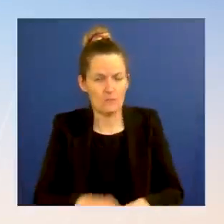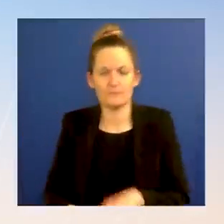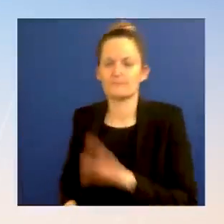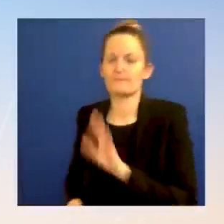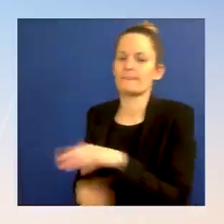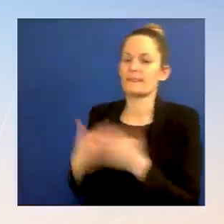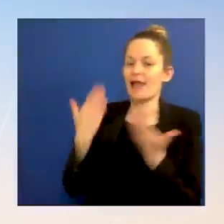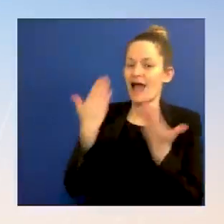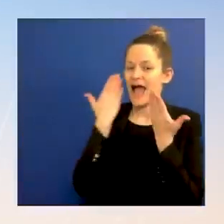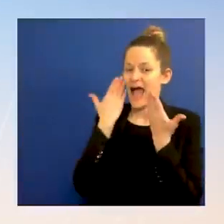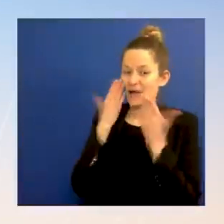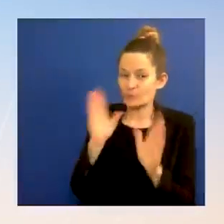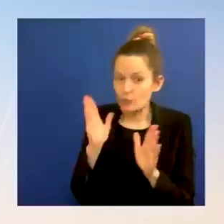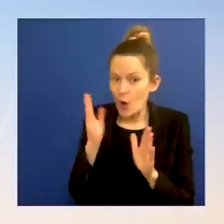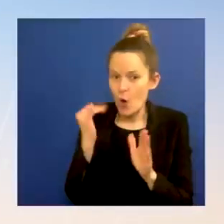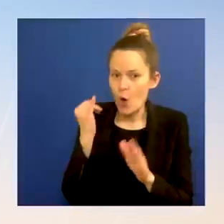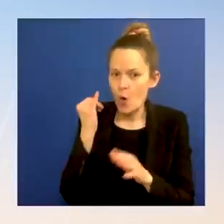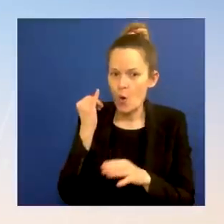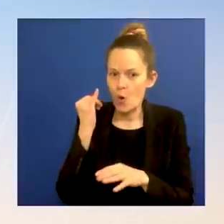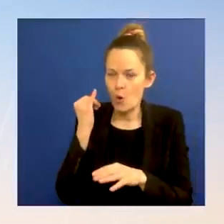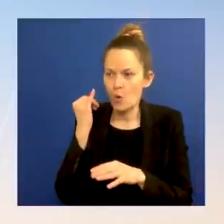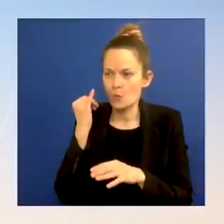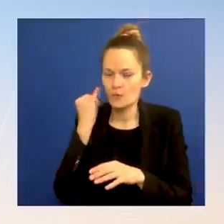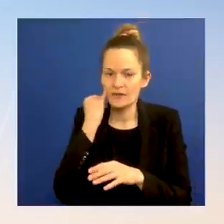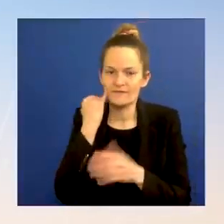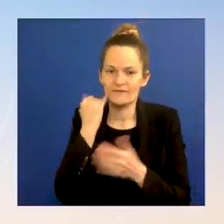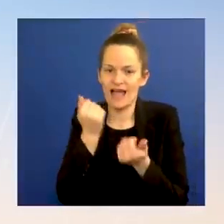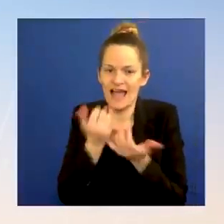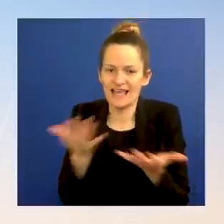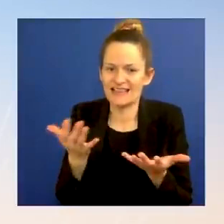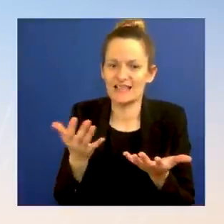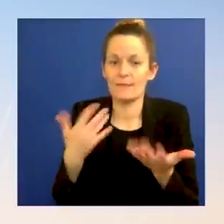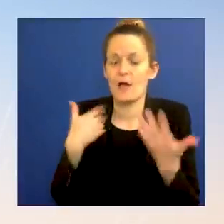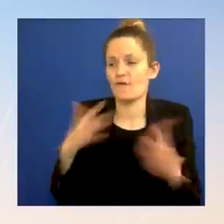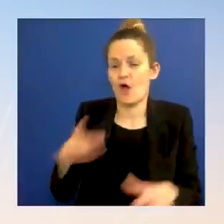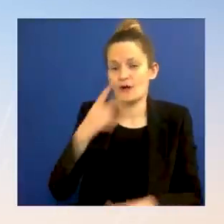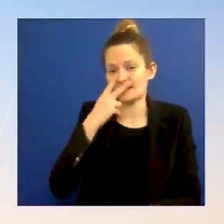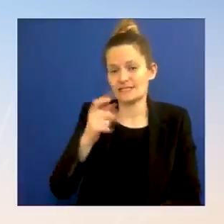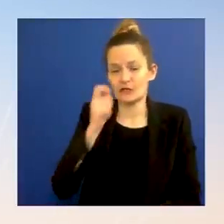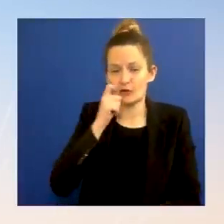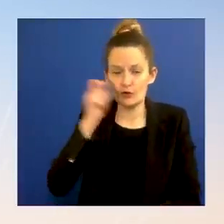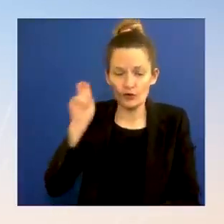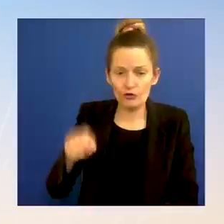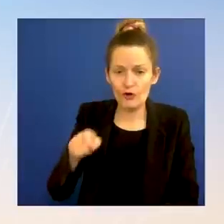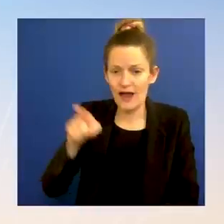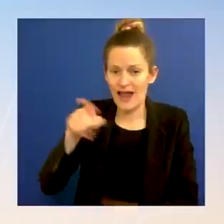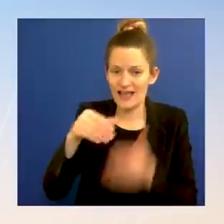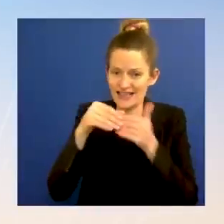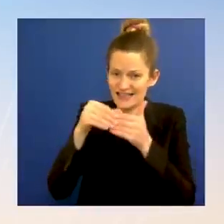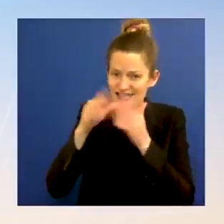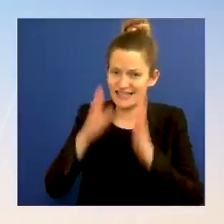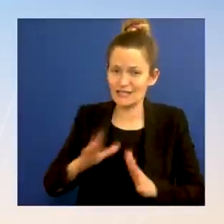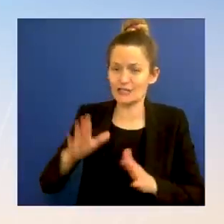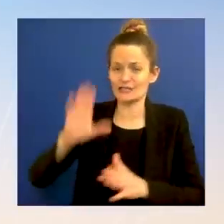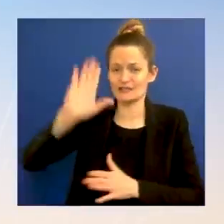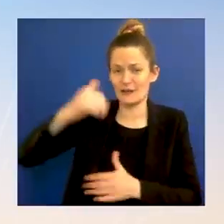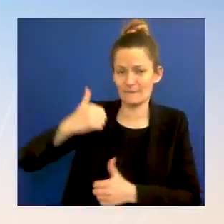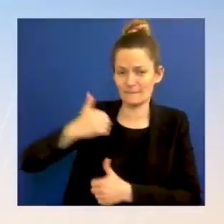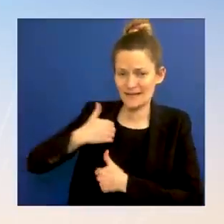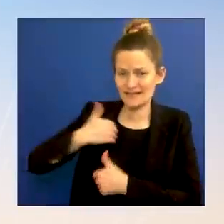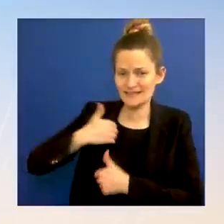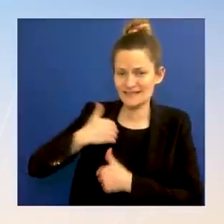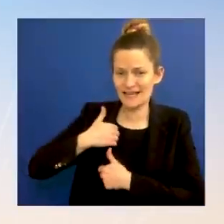act incredibly courageously, bravely, stand up and hold off, I think to the surprise of the world, the